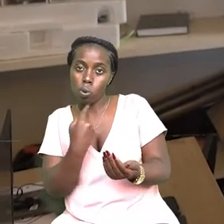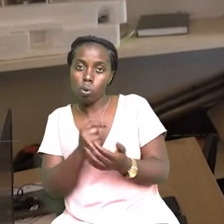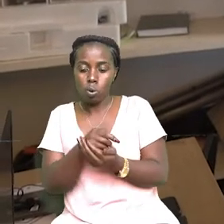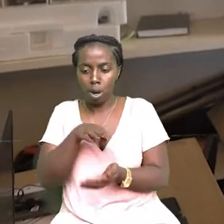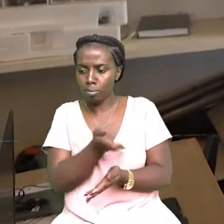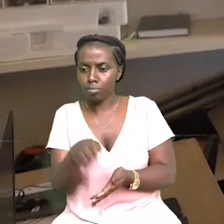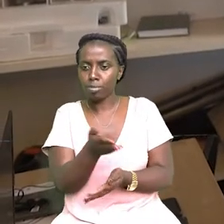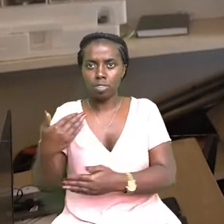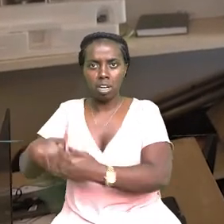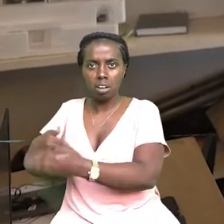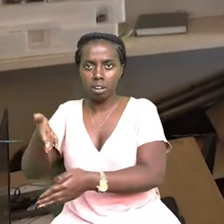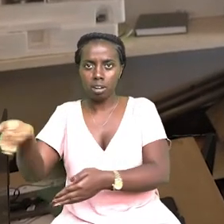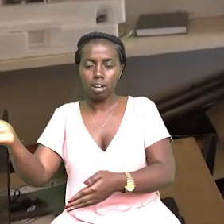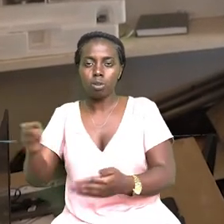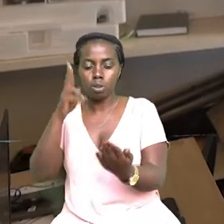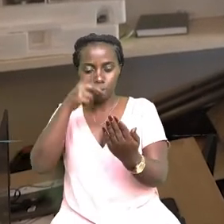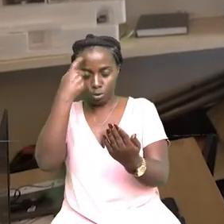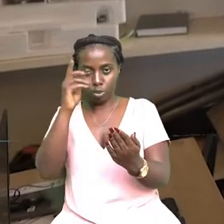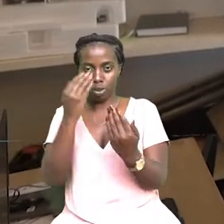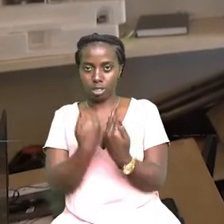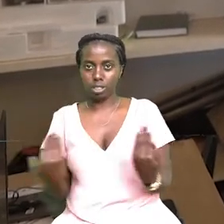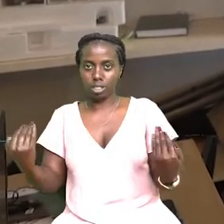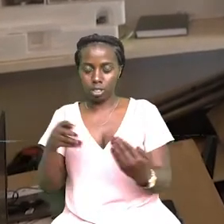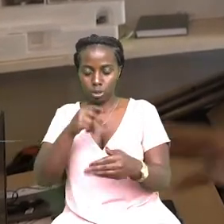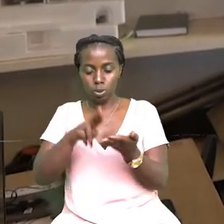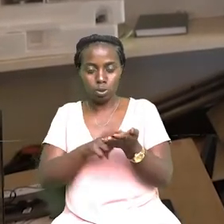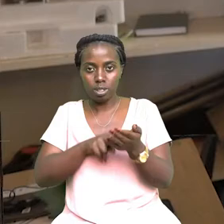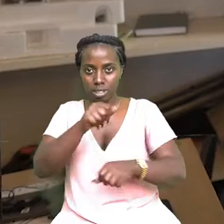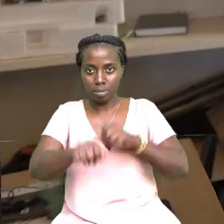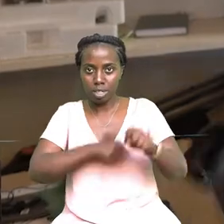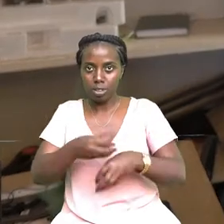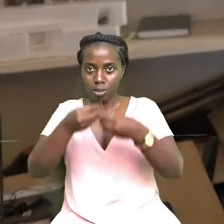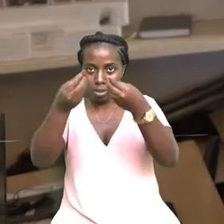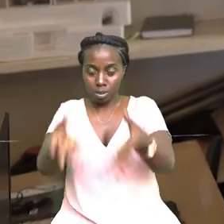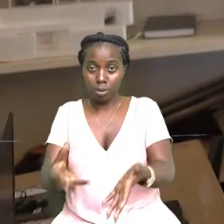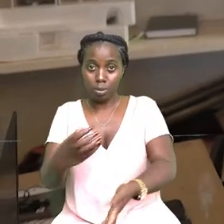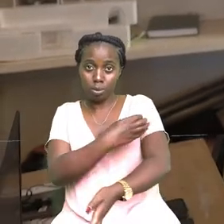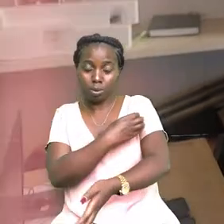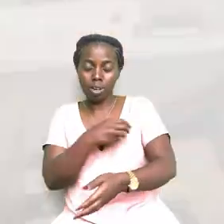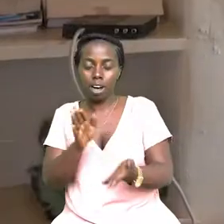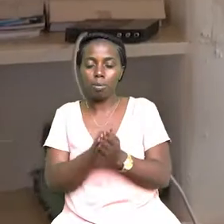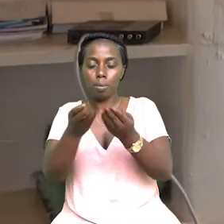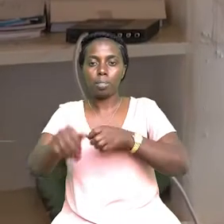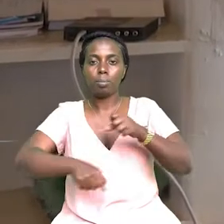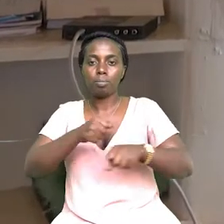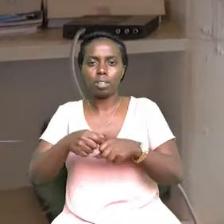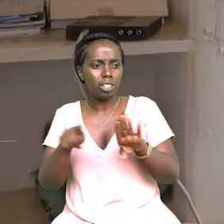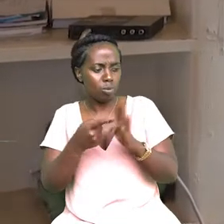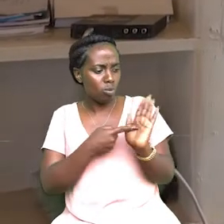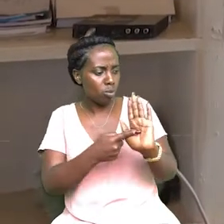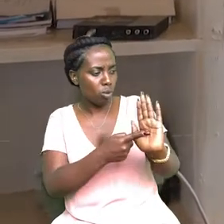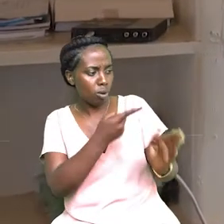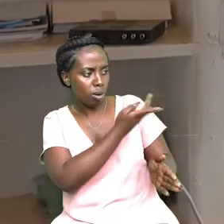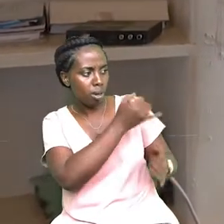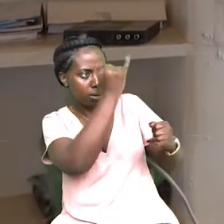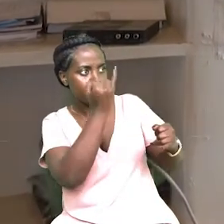moving around outside to read for children using bicycles. We gave them helmets and bicycles. As you see a map of